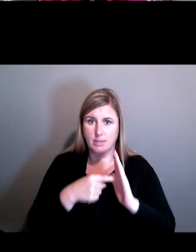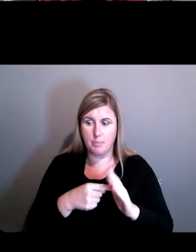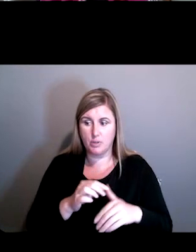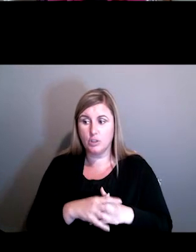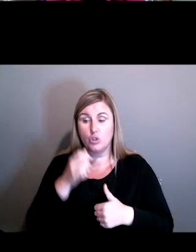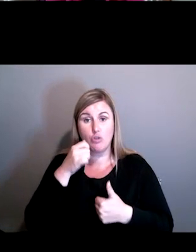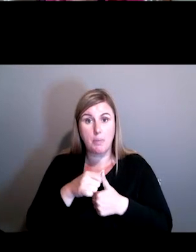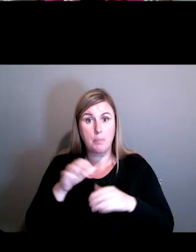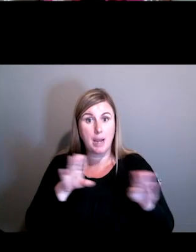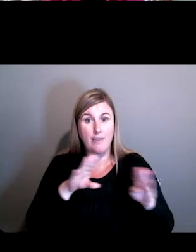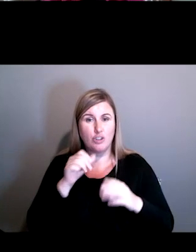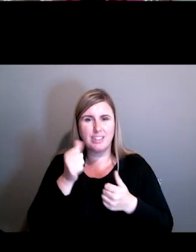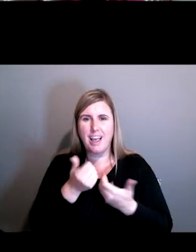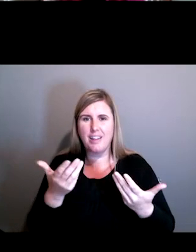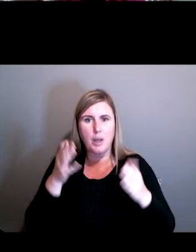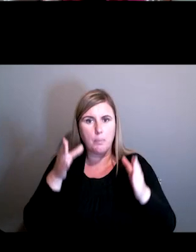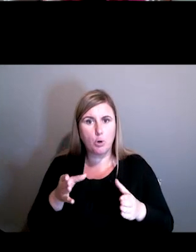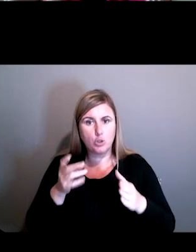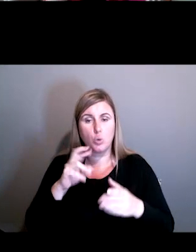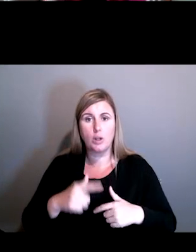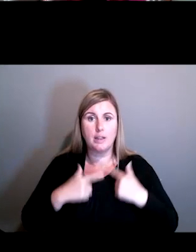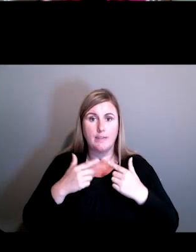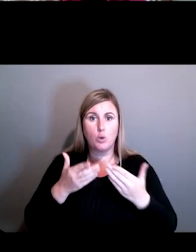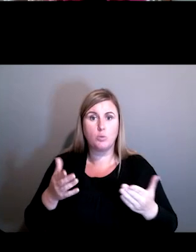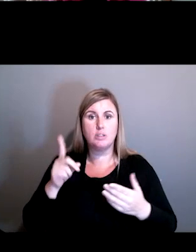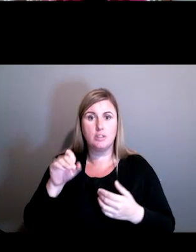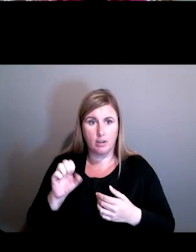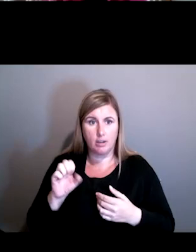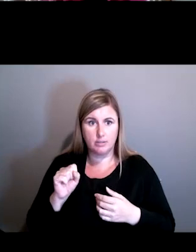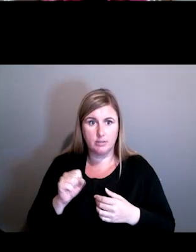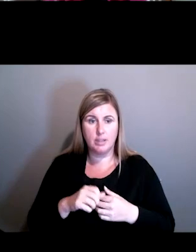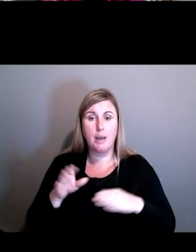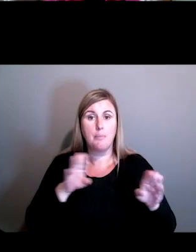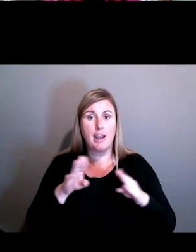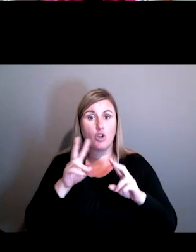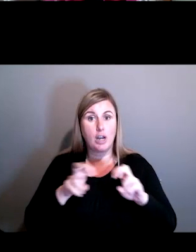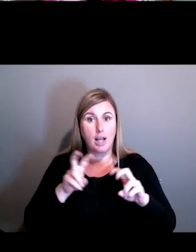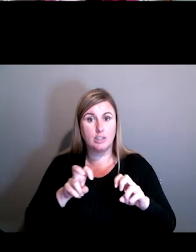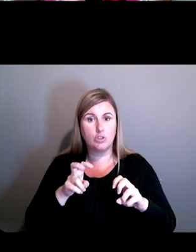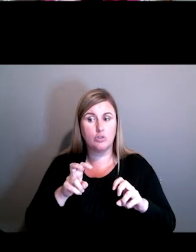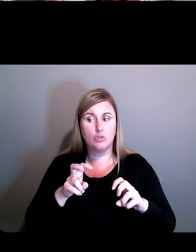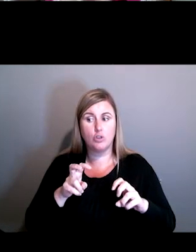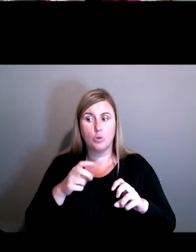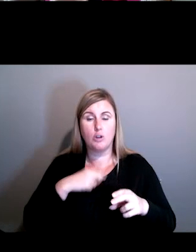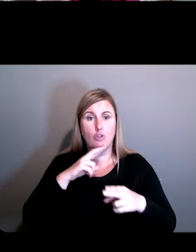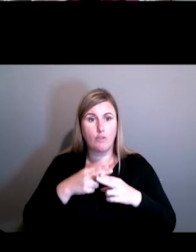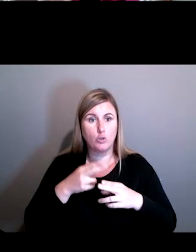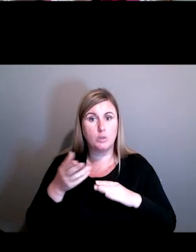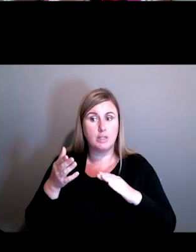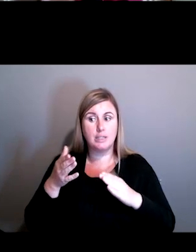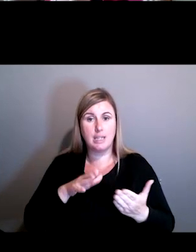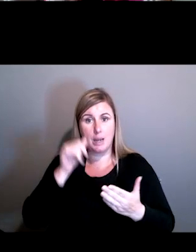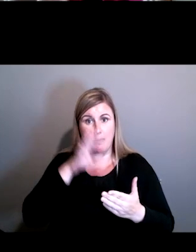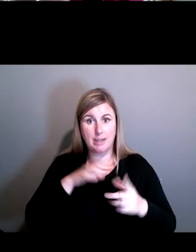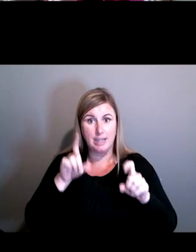is anything a person or a living organism does. In behavior analysis, we refer to the dead man test. If a dead man can do